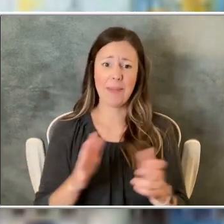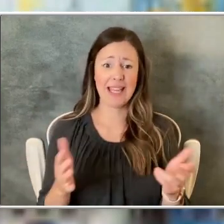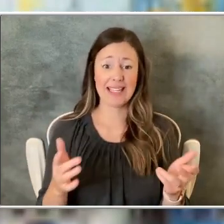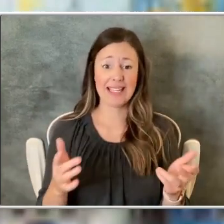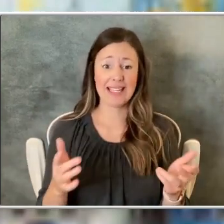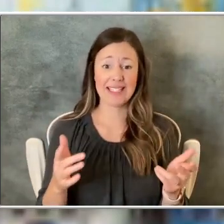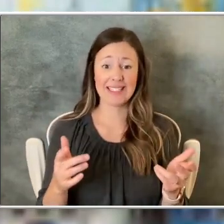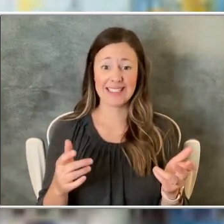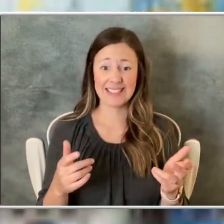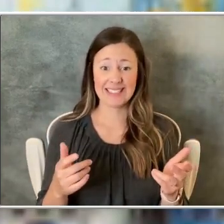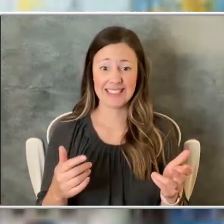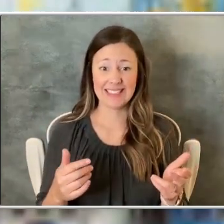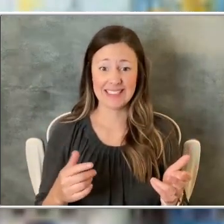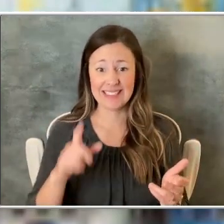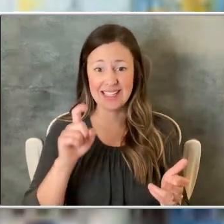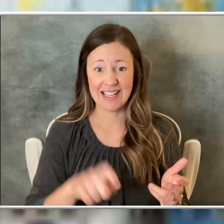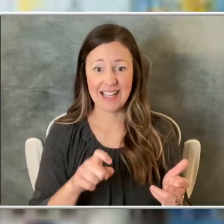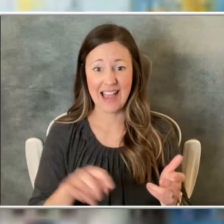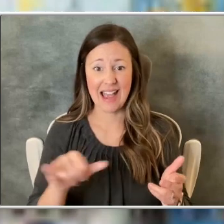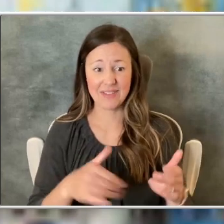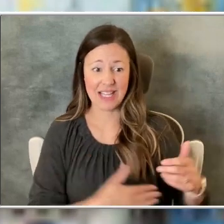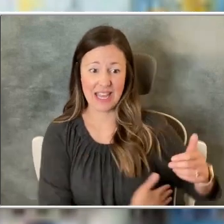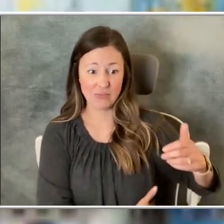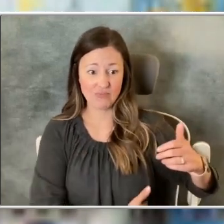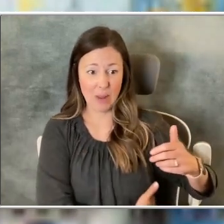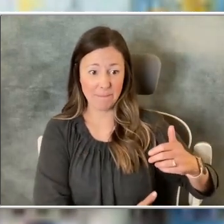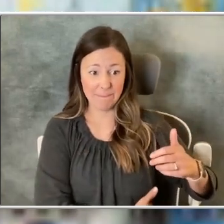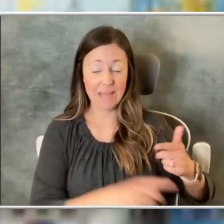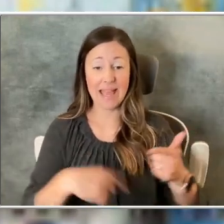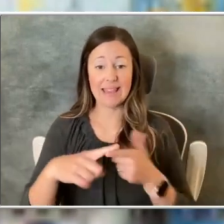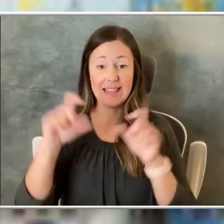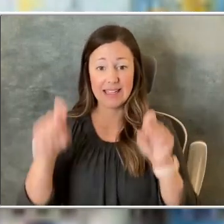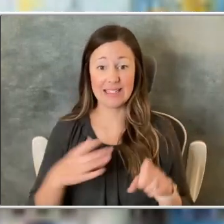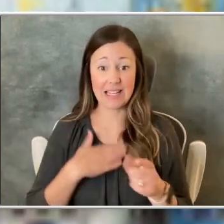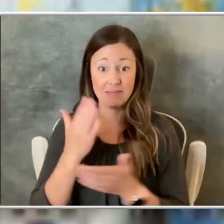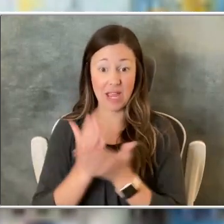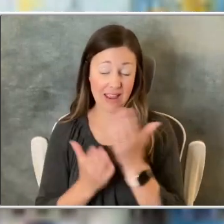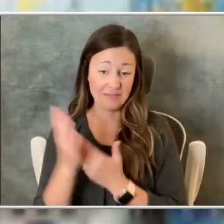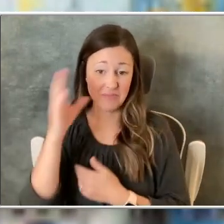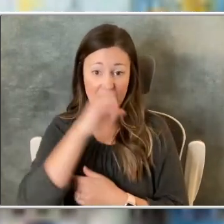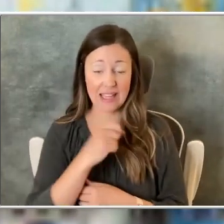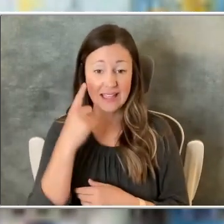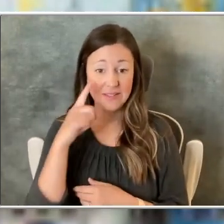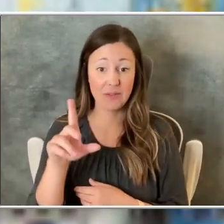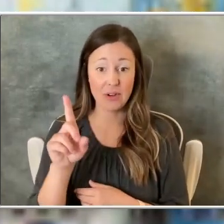my hand on it, and then they tested my hand. I guess that would